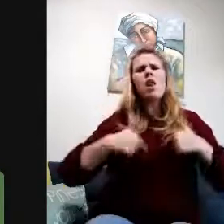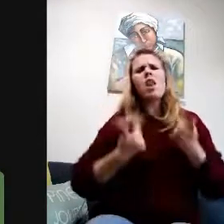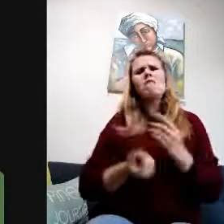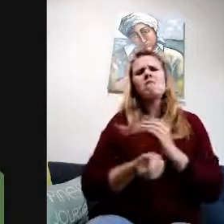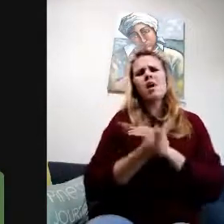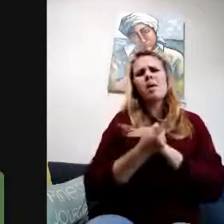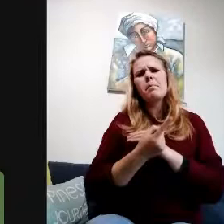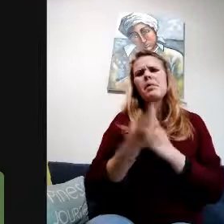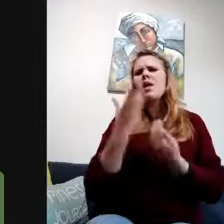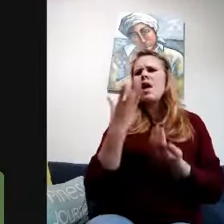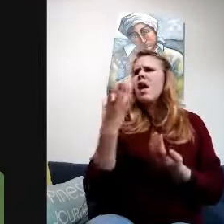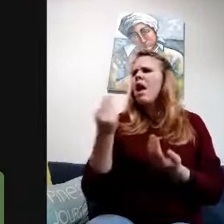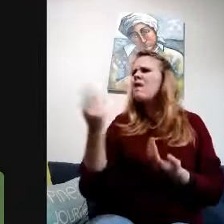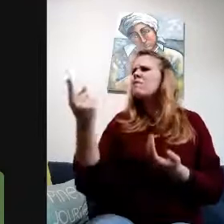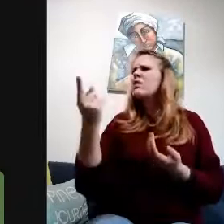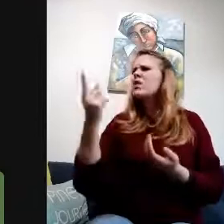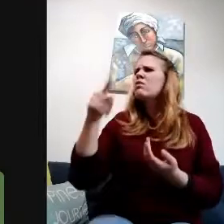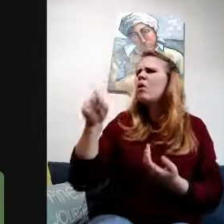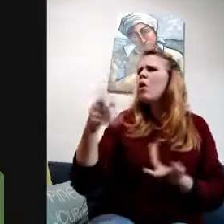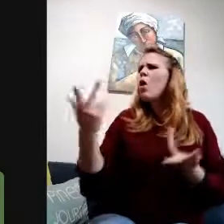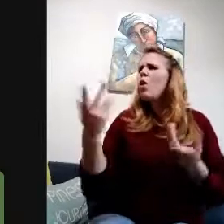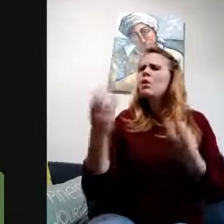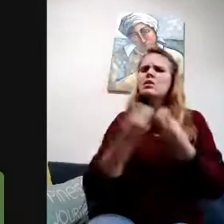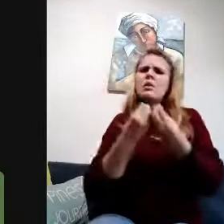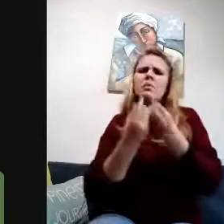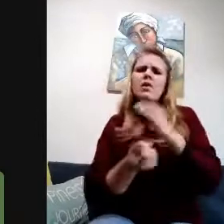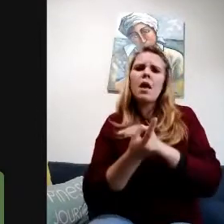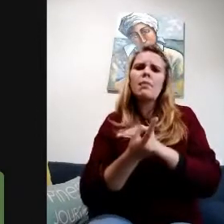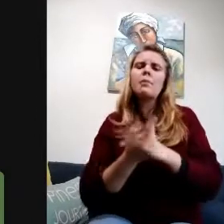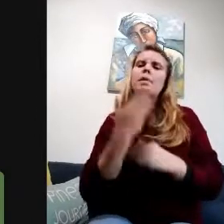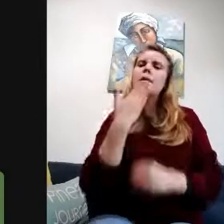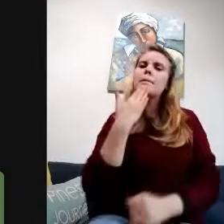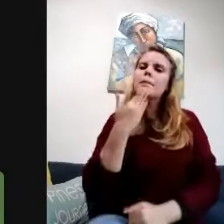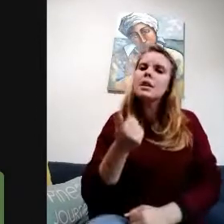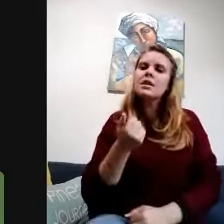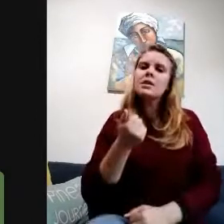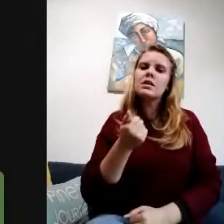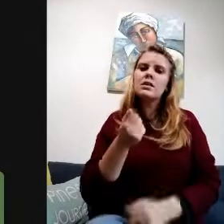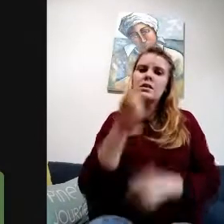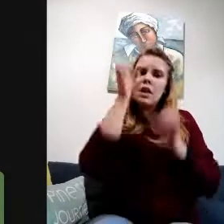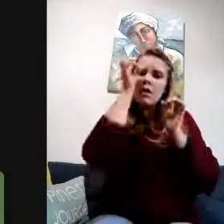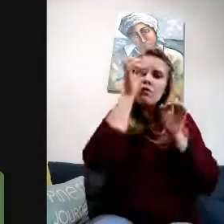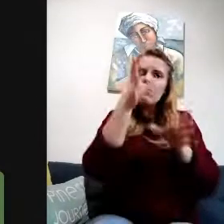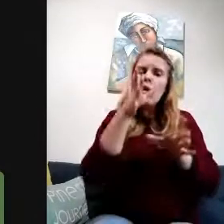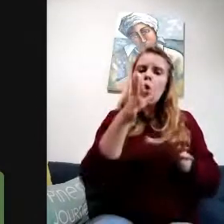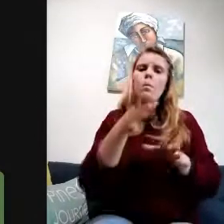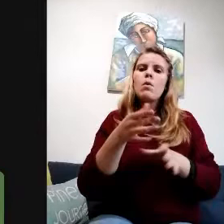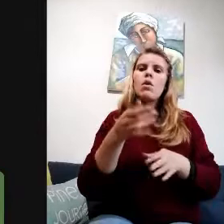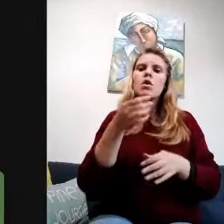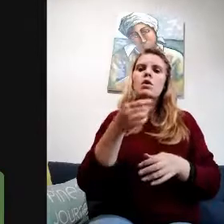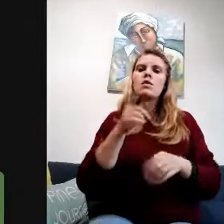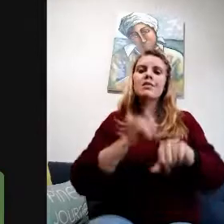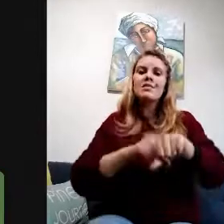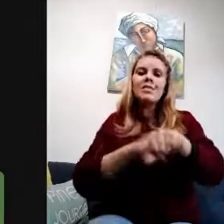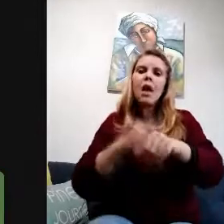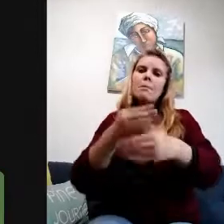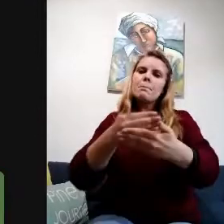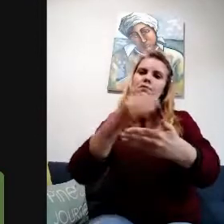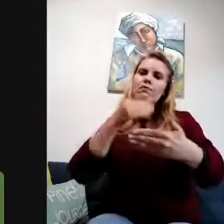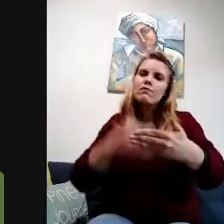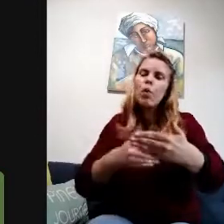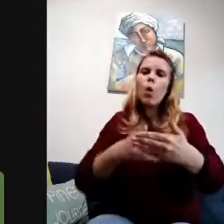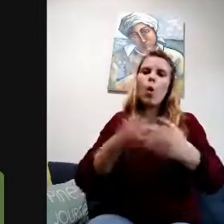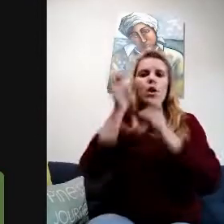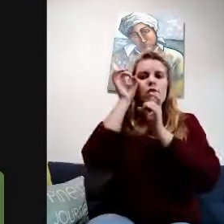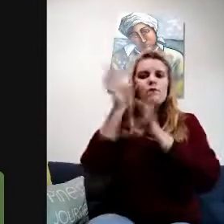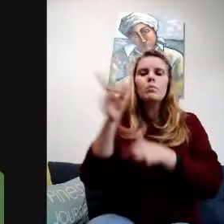is that you guys within reason give us early enough heads up. Just let us know if something